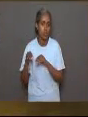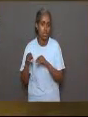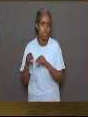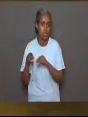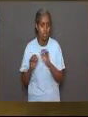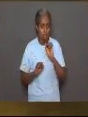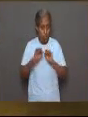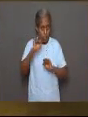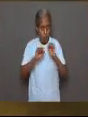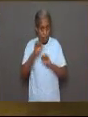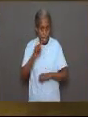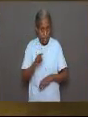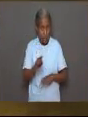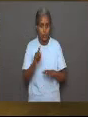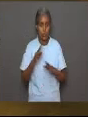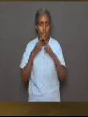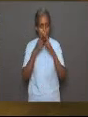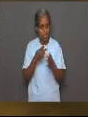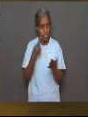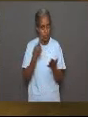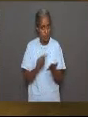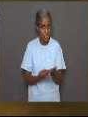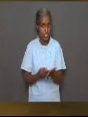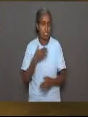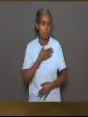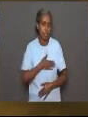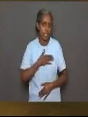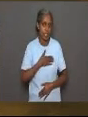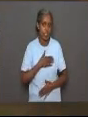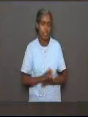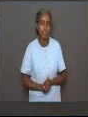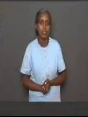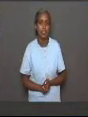Hello, students. Compare your answers to these, please.